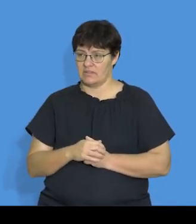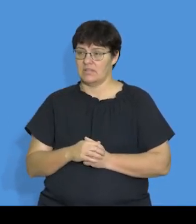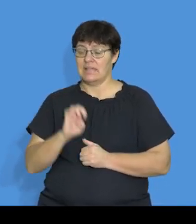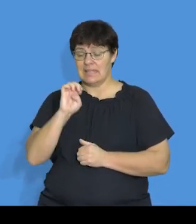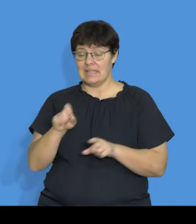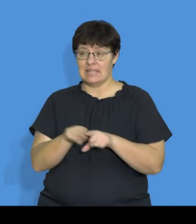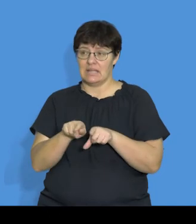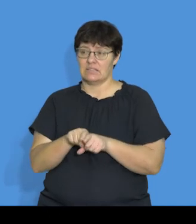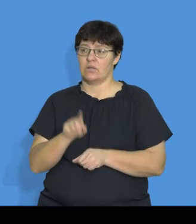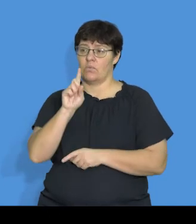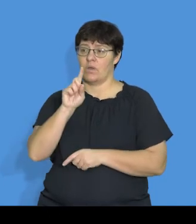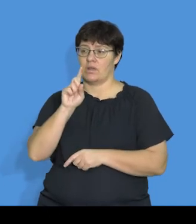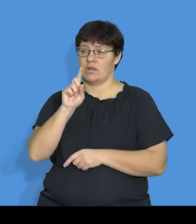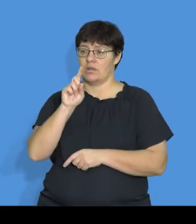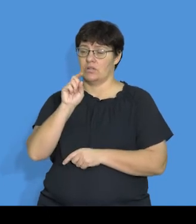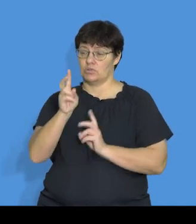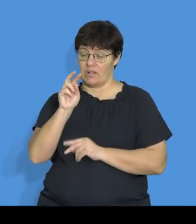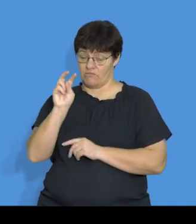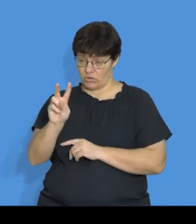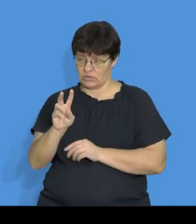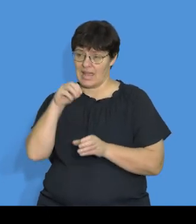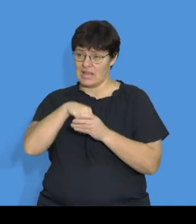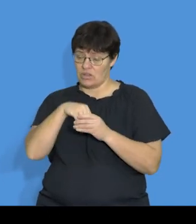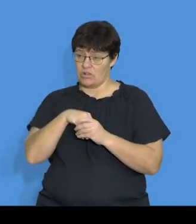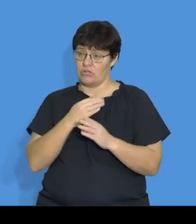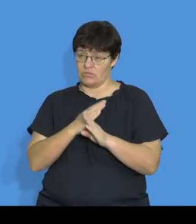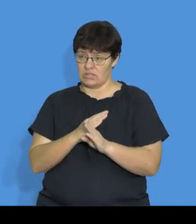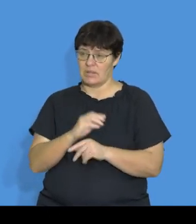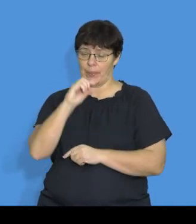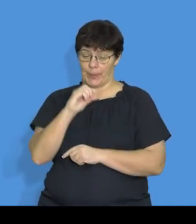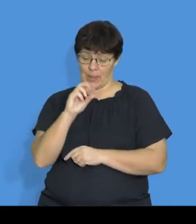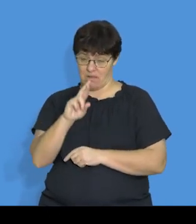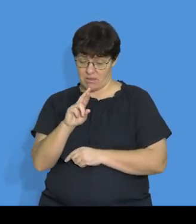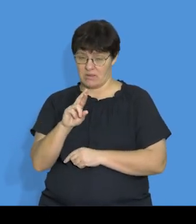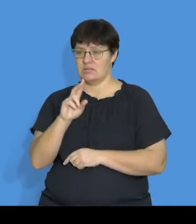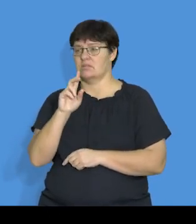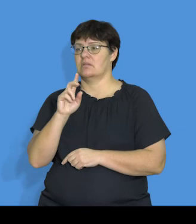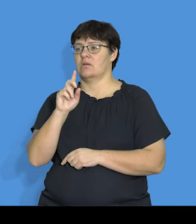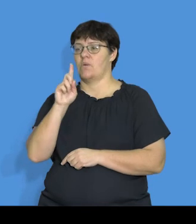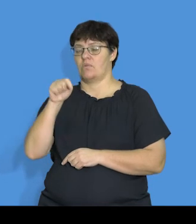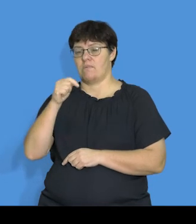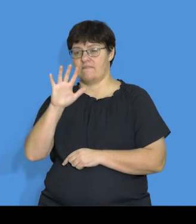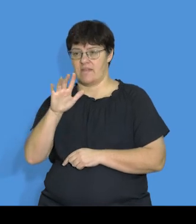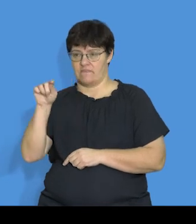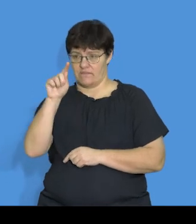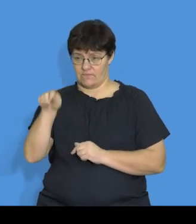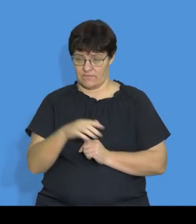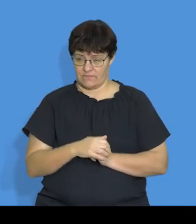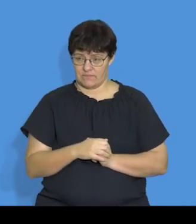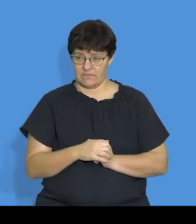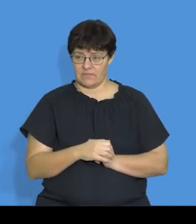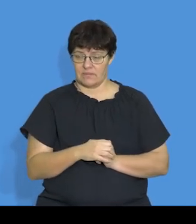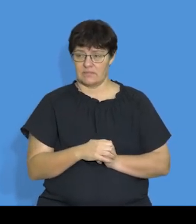this circuit. Internal resistance is equals to 1.5 ohms, right? This is what is given,